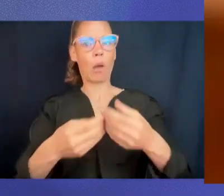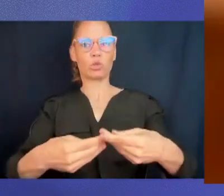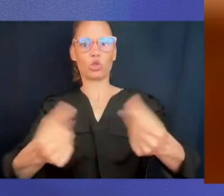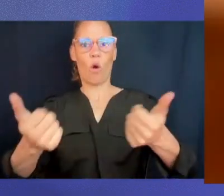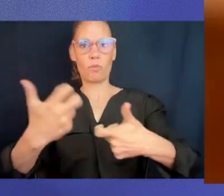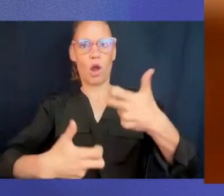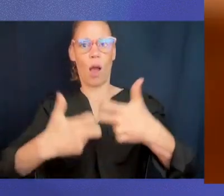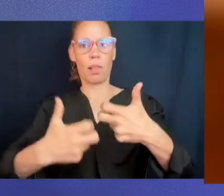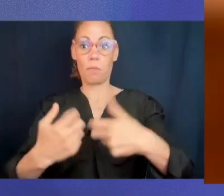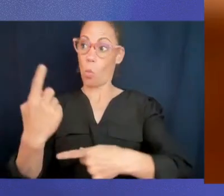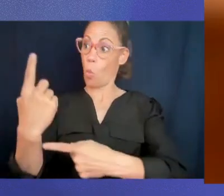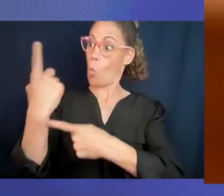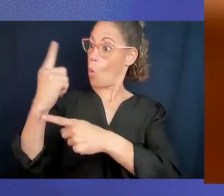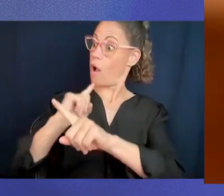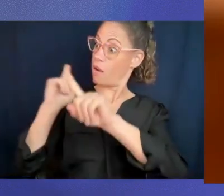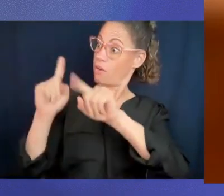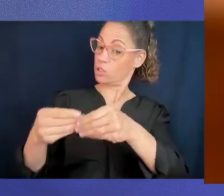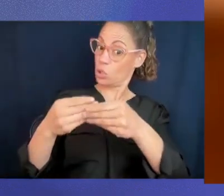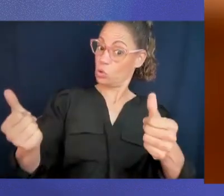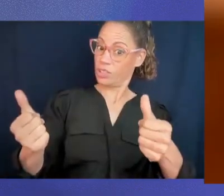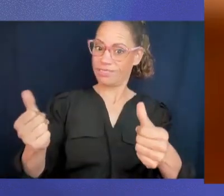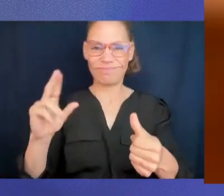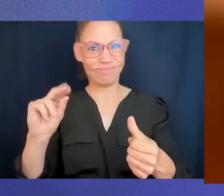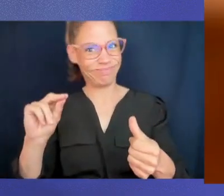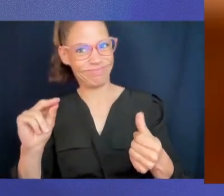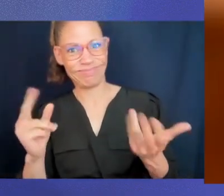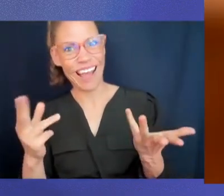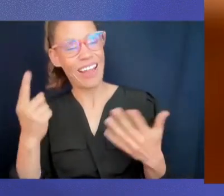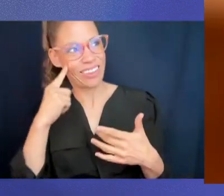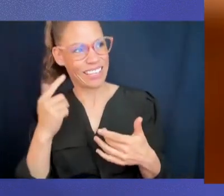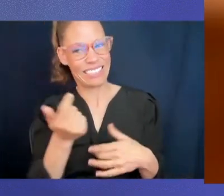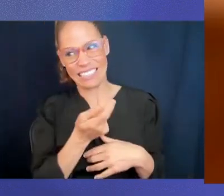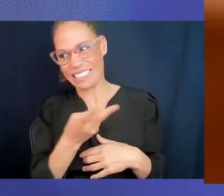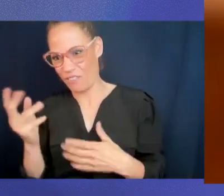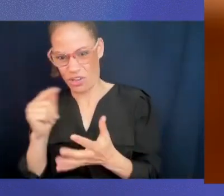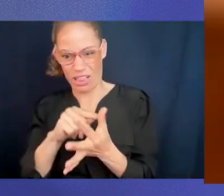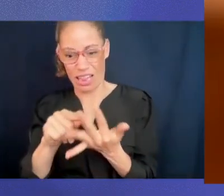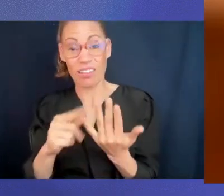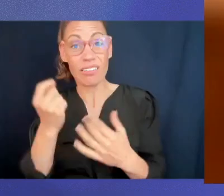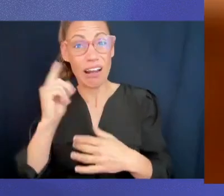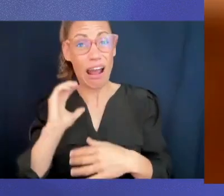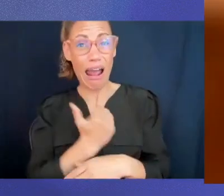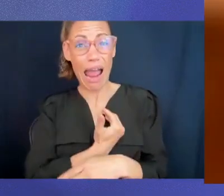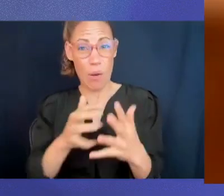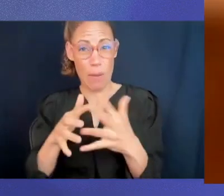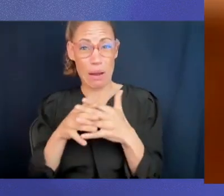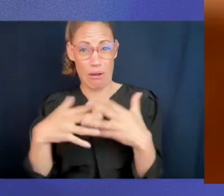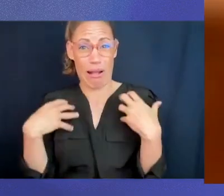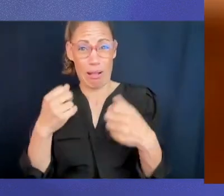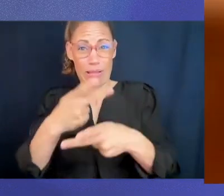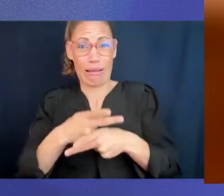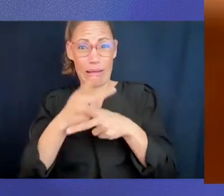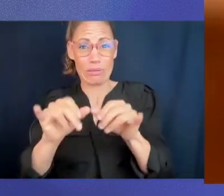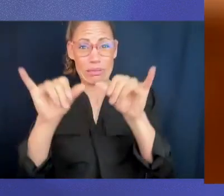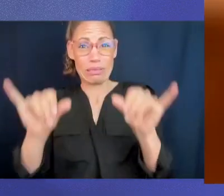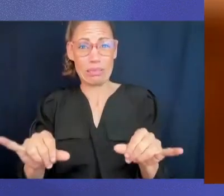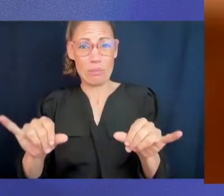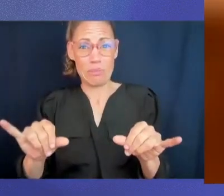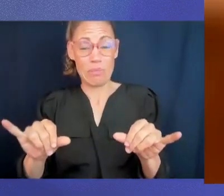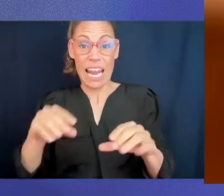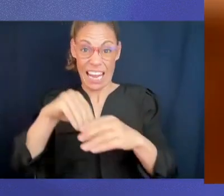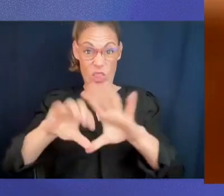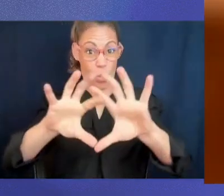poor performance of American healthcare. Look, our healthcare system is rated 69th in the world, and we spend